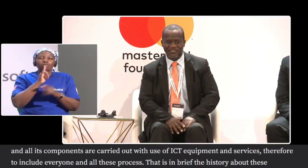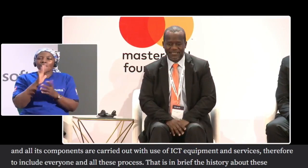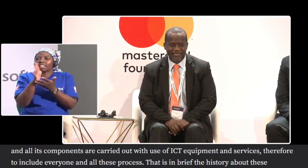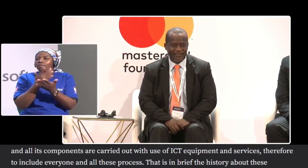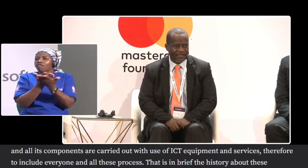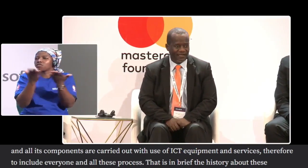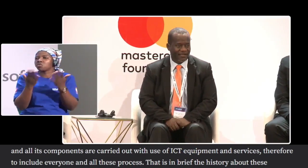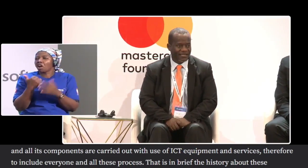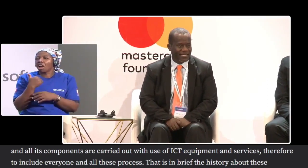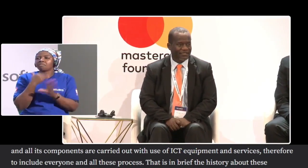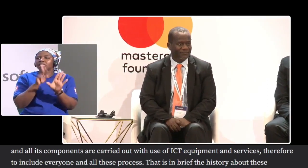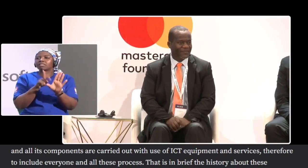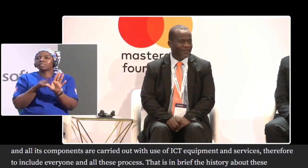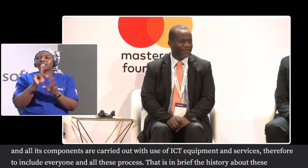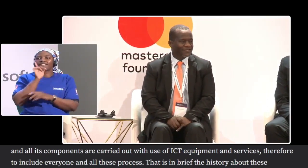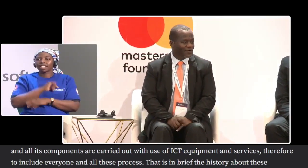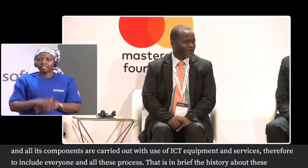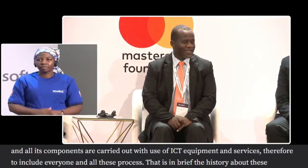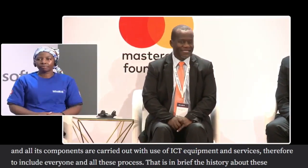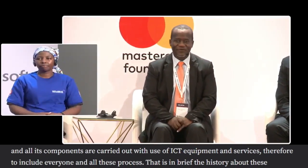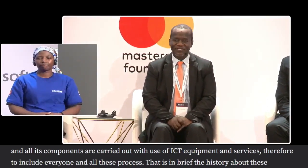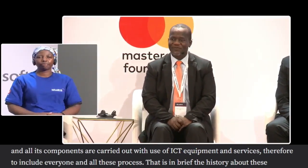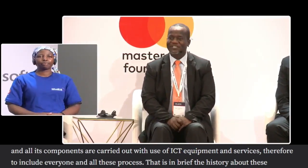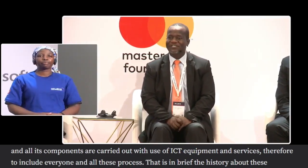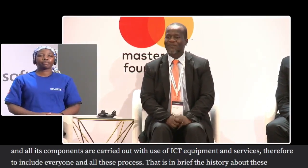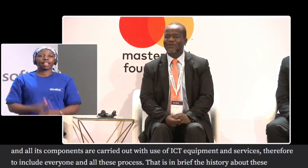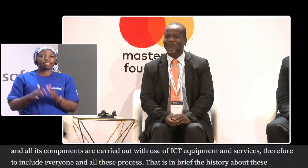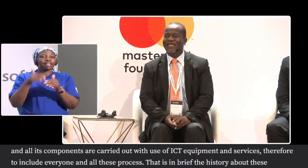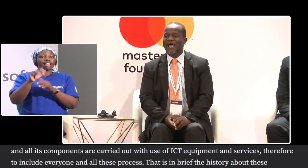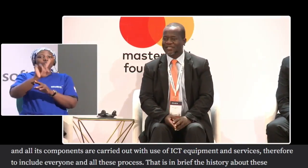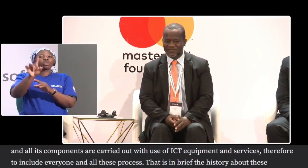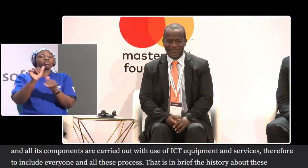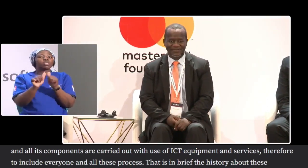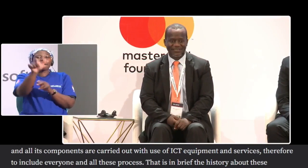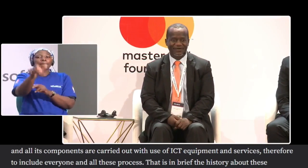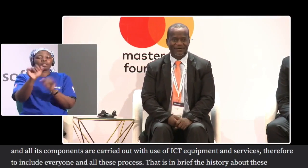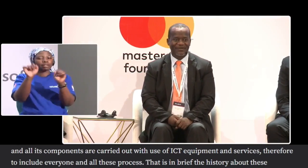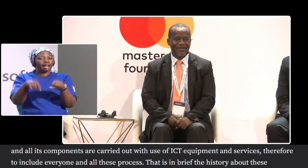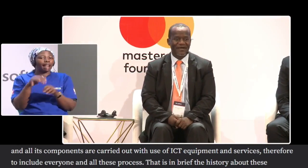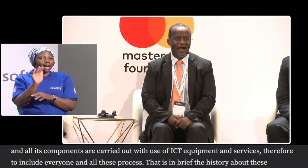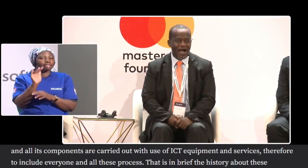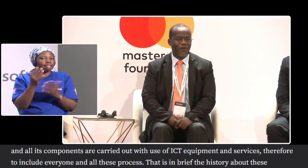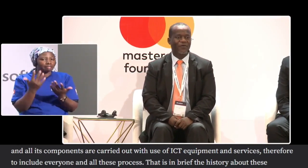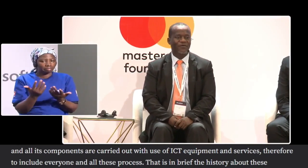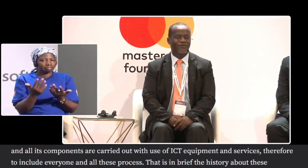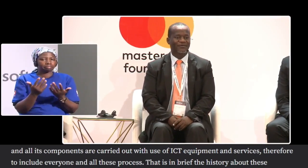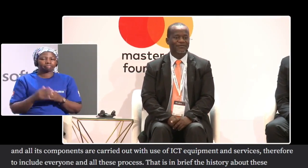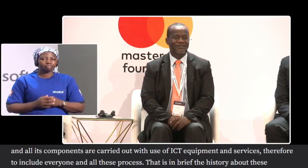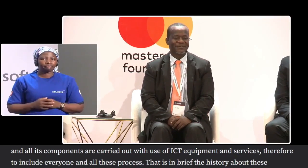participated in. So the next question which someone may ask,